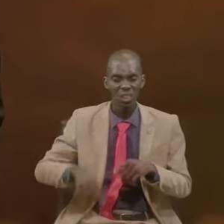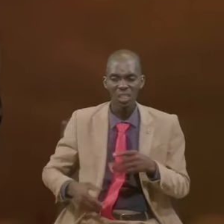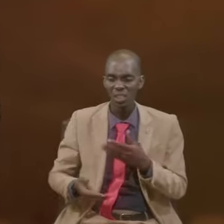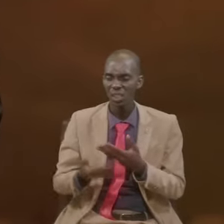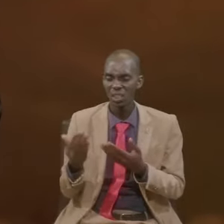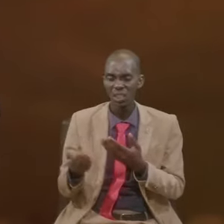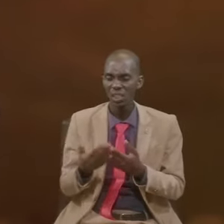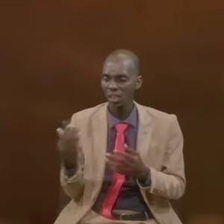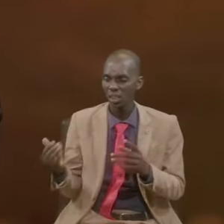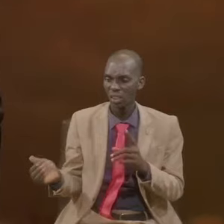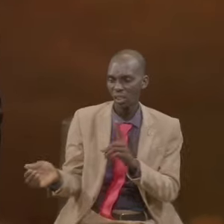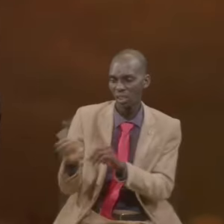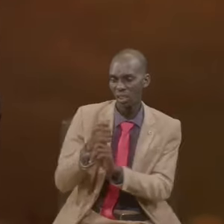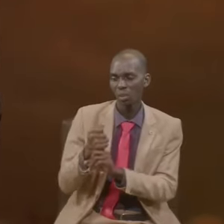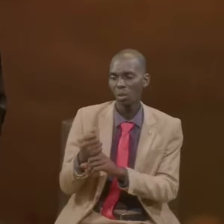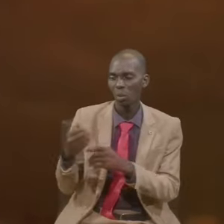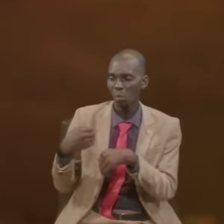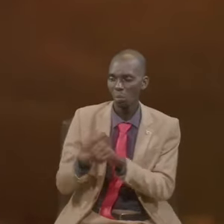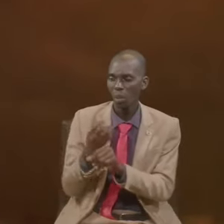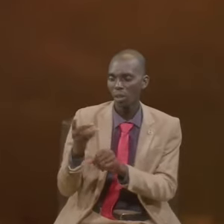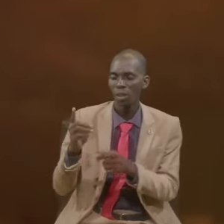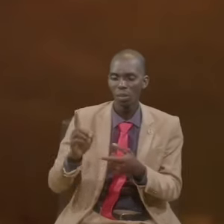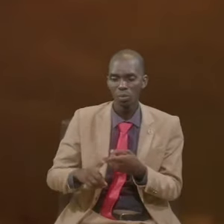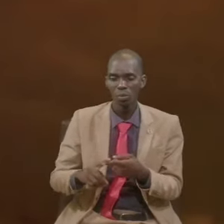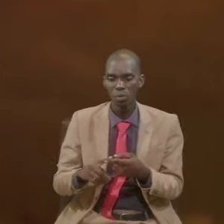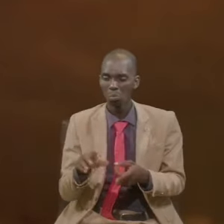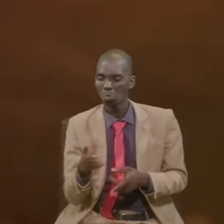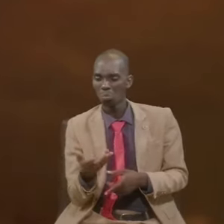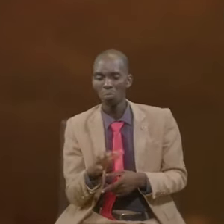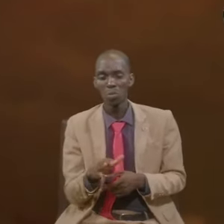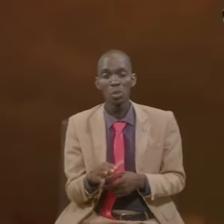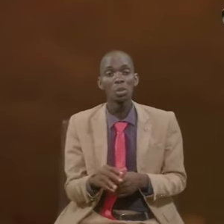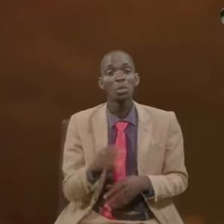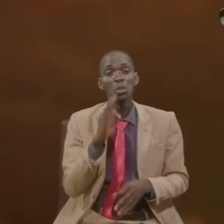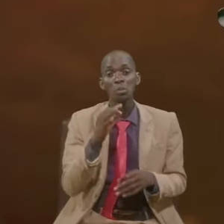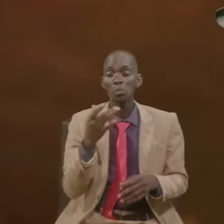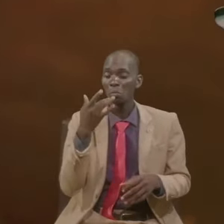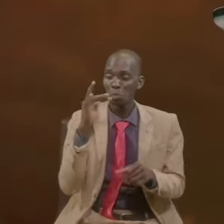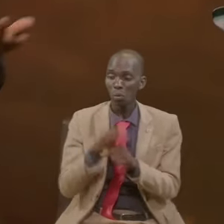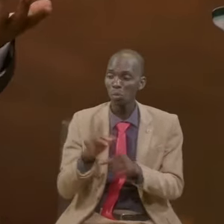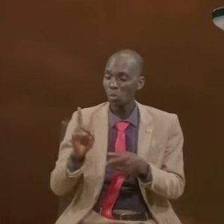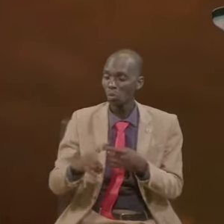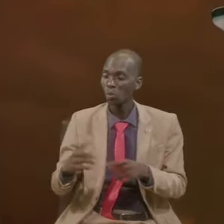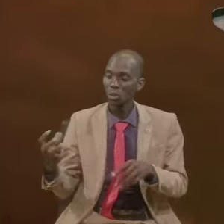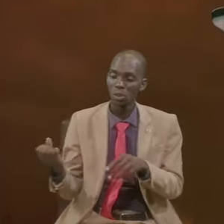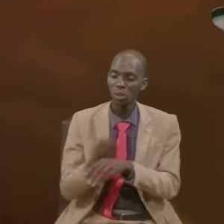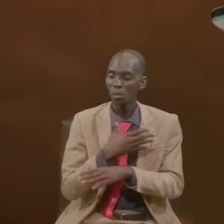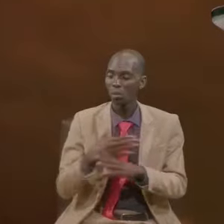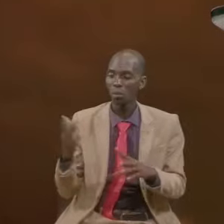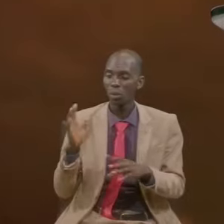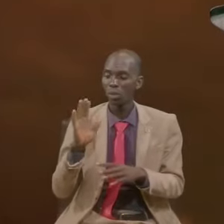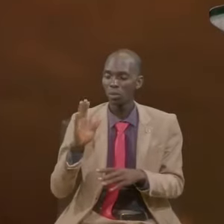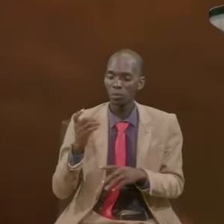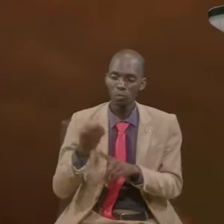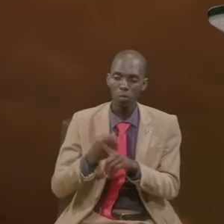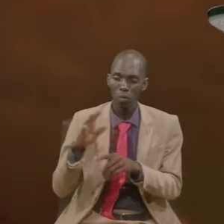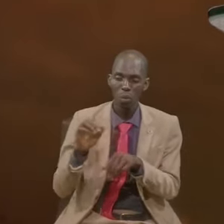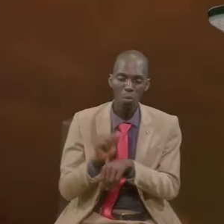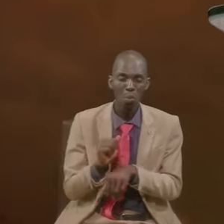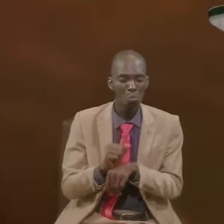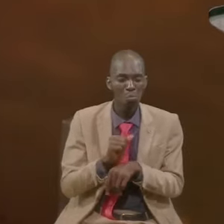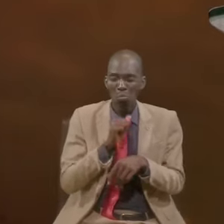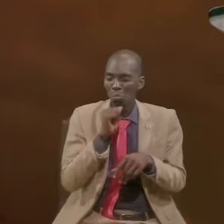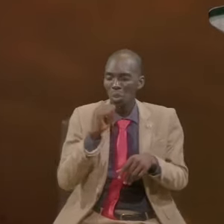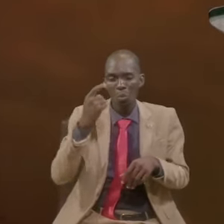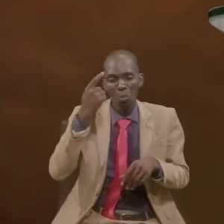to compromise on anything. You can threaten to take their job. You can threaten to oppress